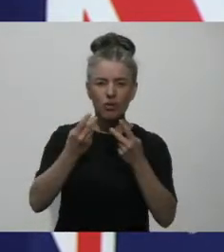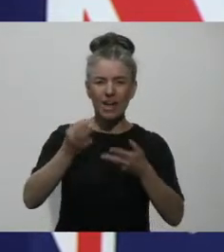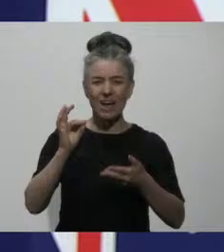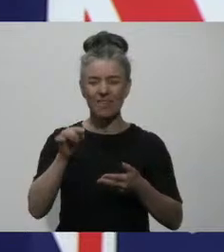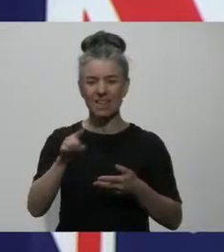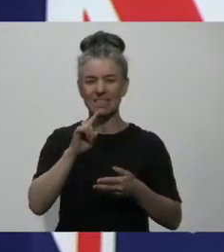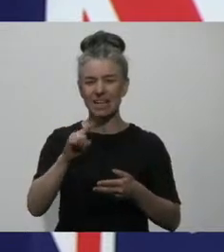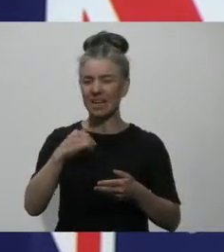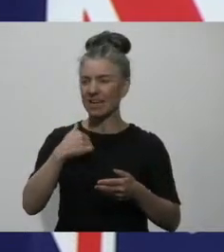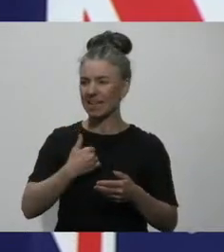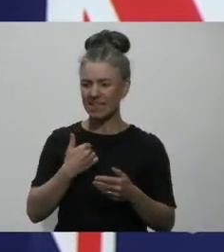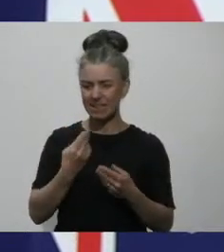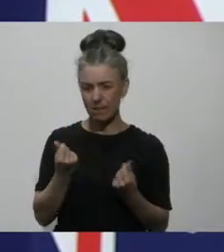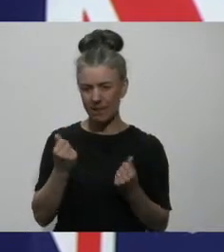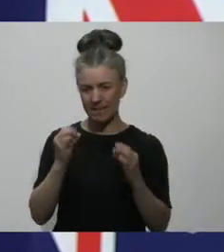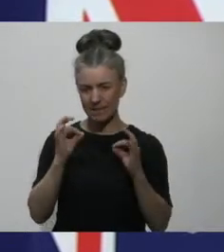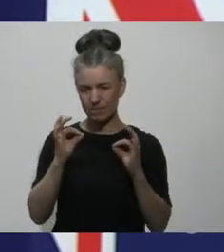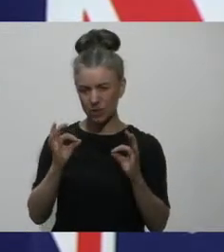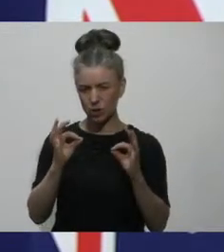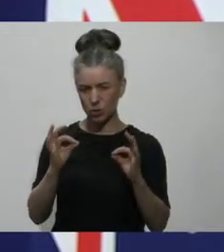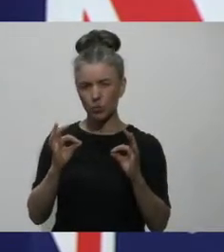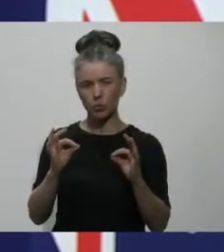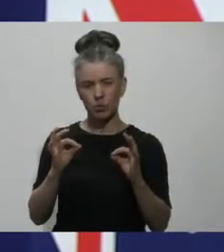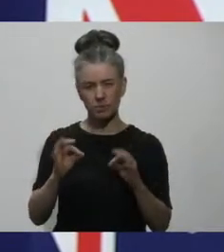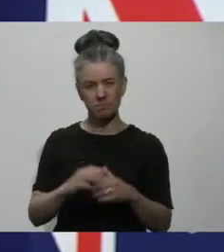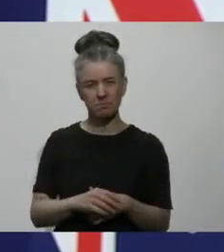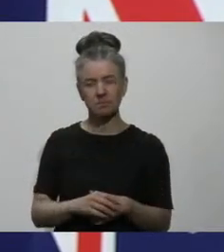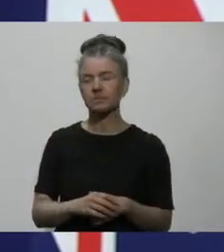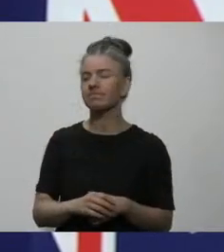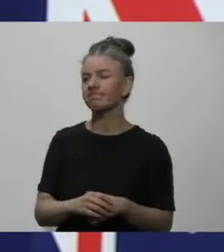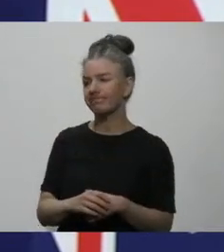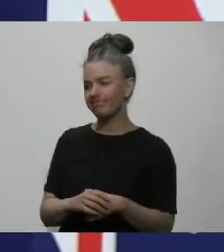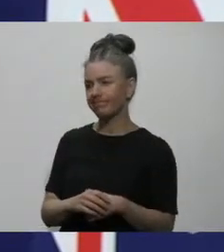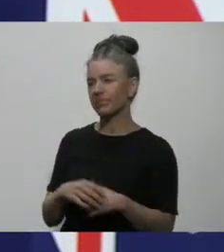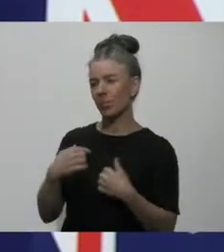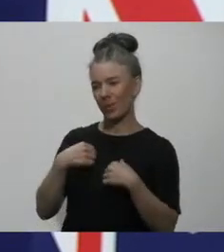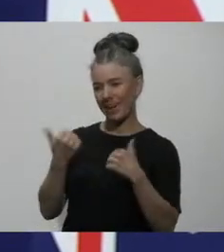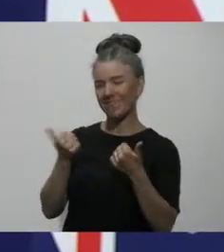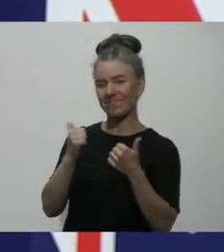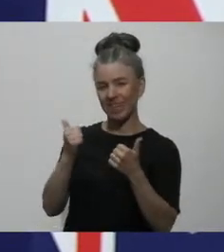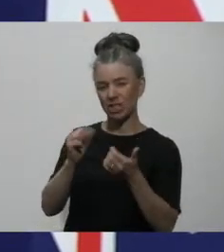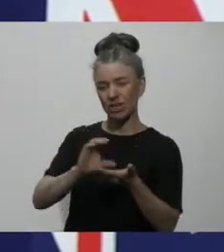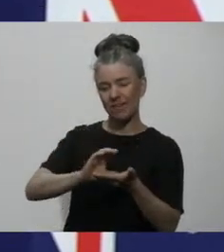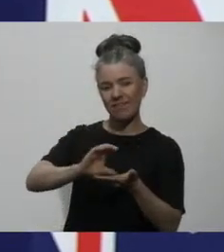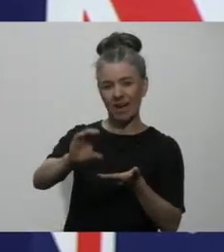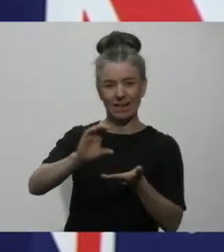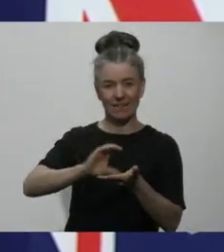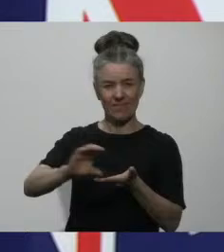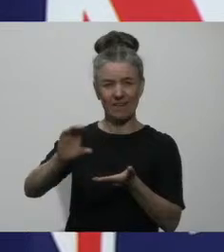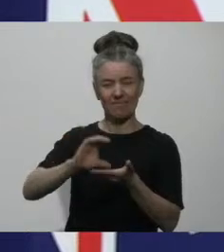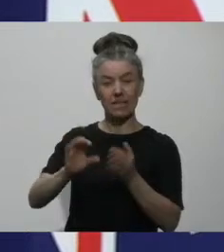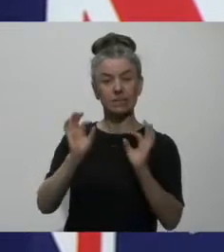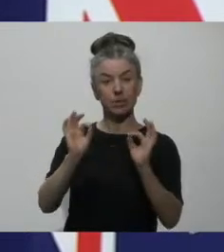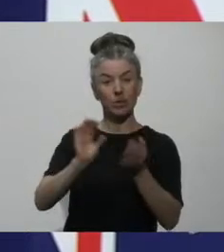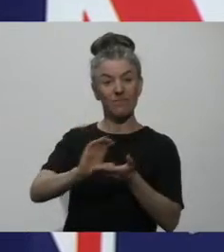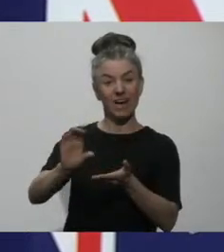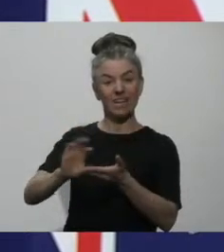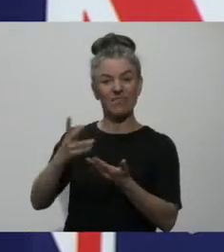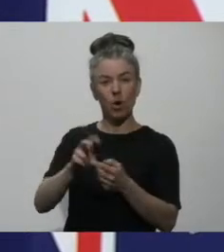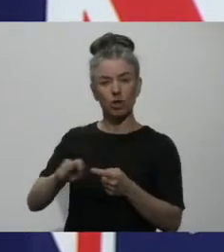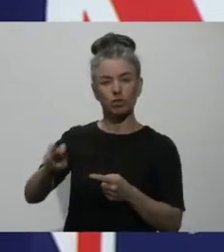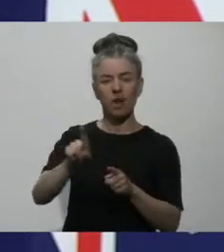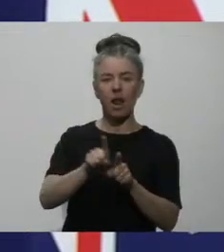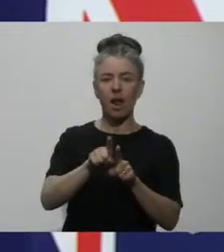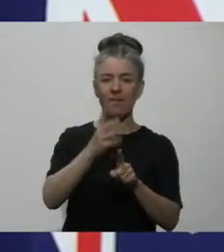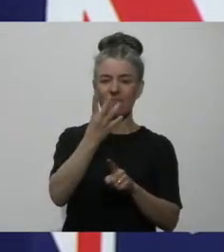end of the road. What's your thoughts on that? Well, obviously we've already allocated specific funding for the tourism sector, and we've put out the $400